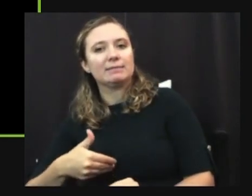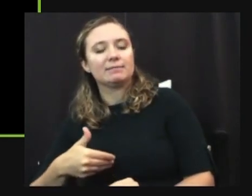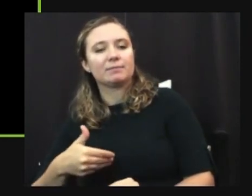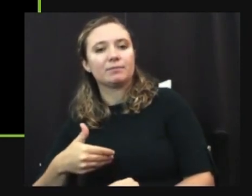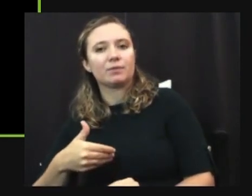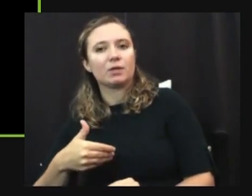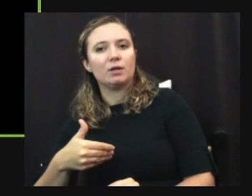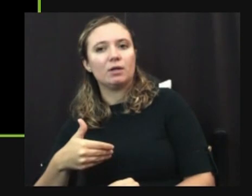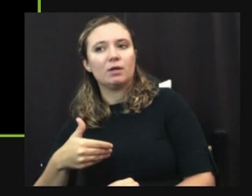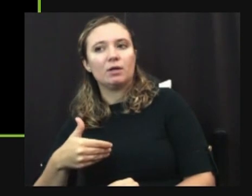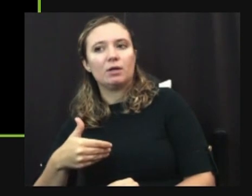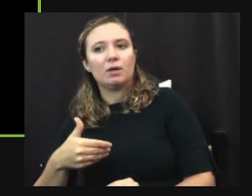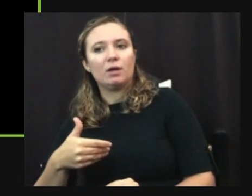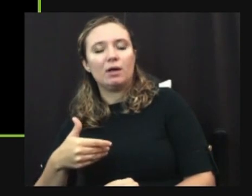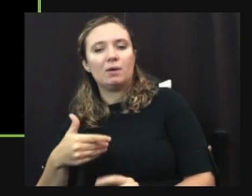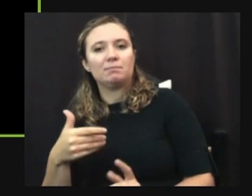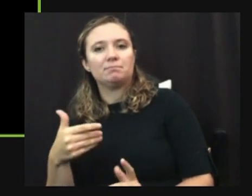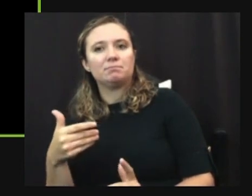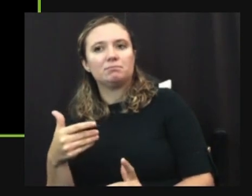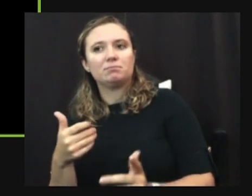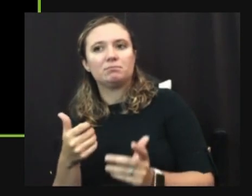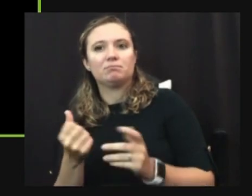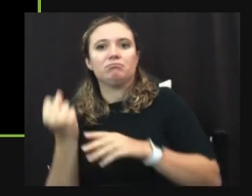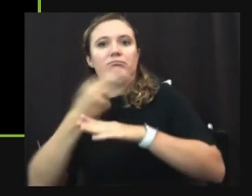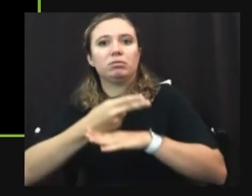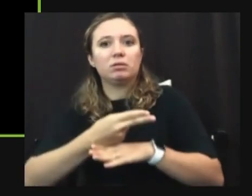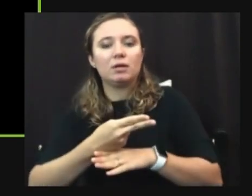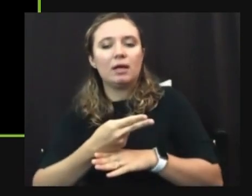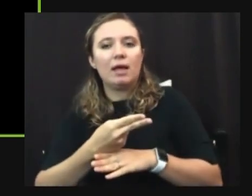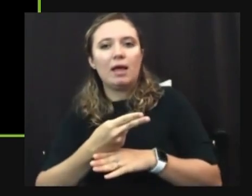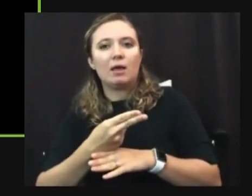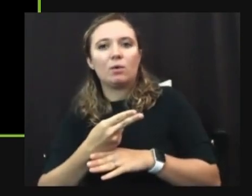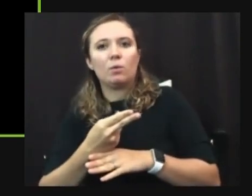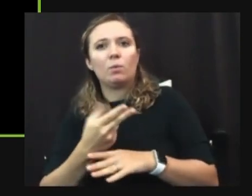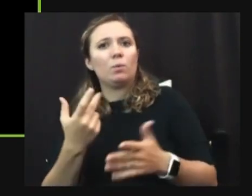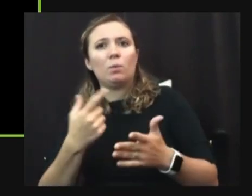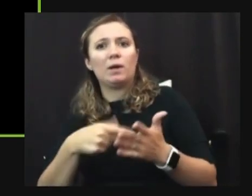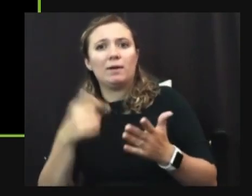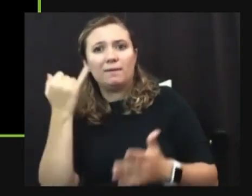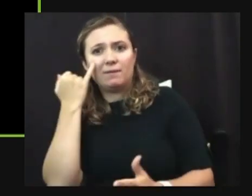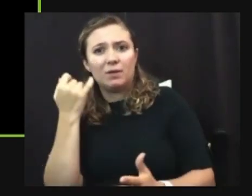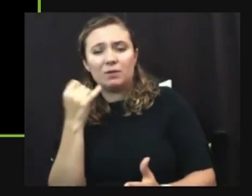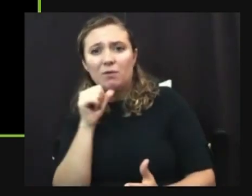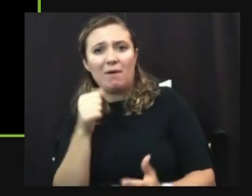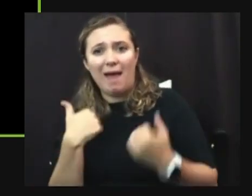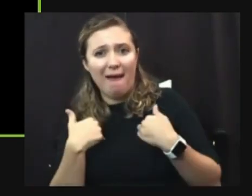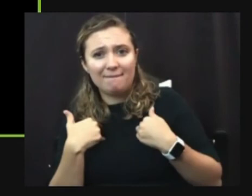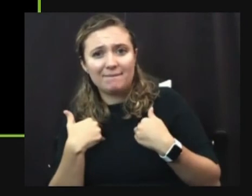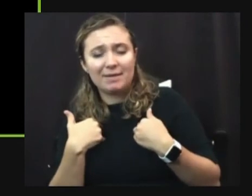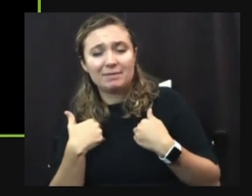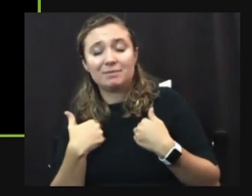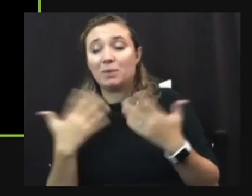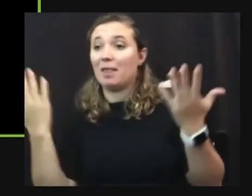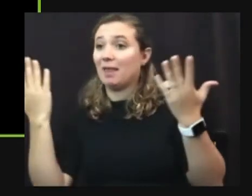We feel That is you. a great question. Good. Then you have nothing to override. You're halfway there